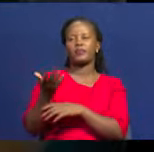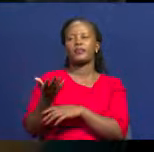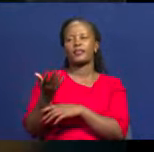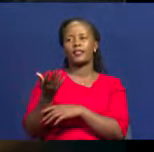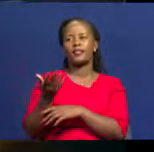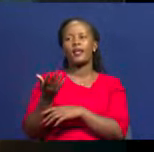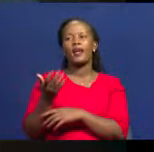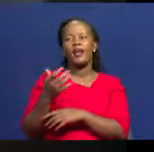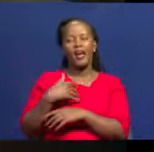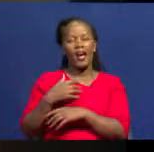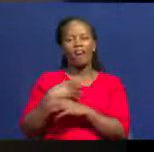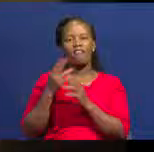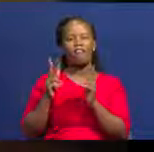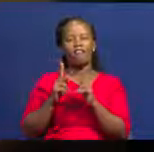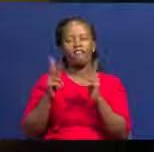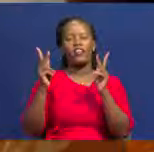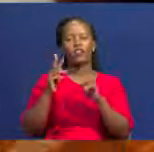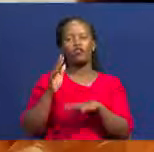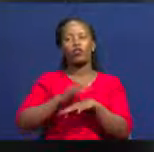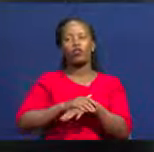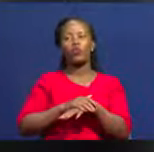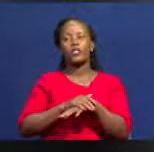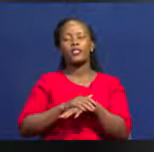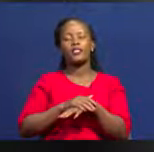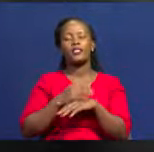he's making a very generous offer for you recently.